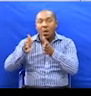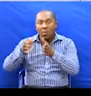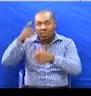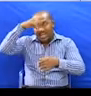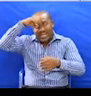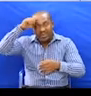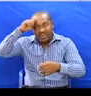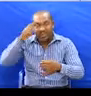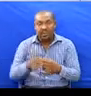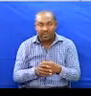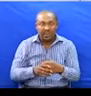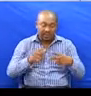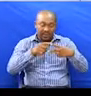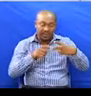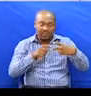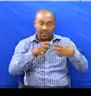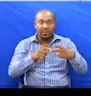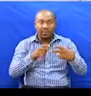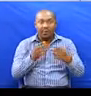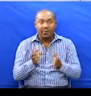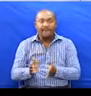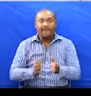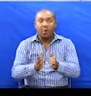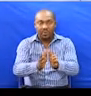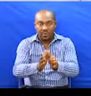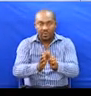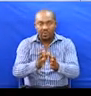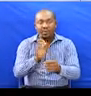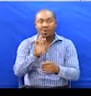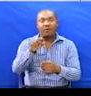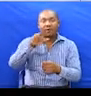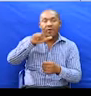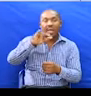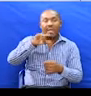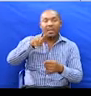So these are the 2 forms. That is fat and oils.